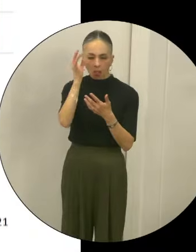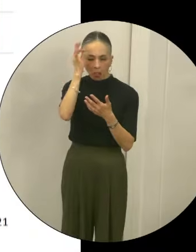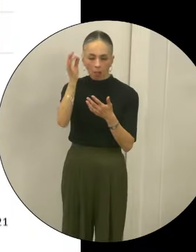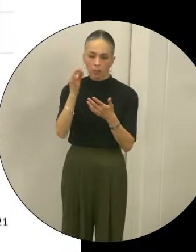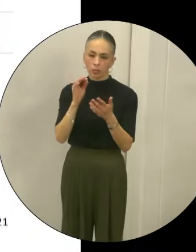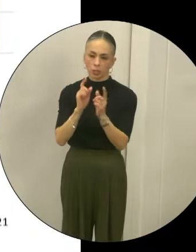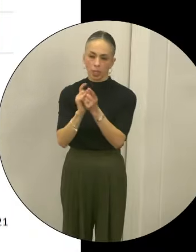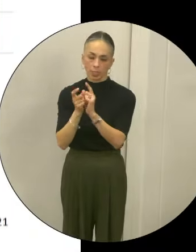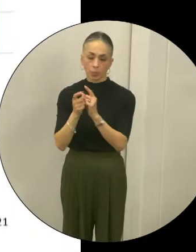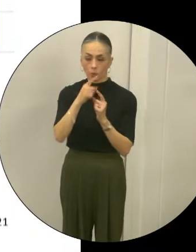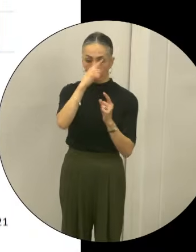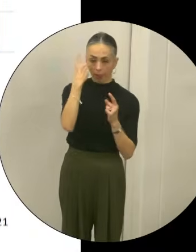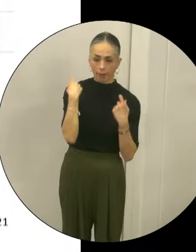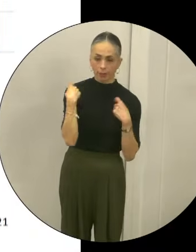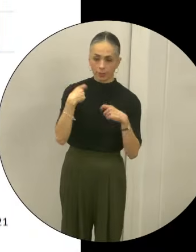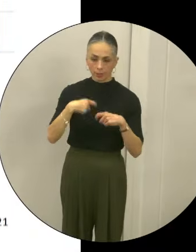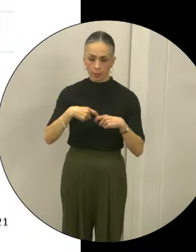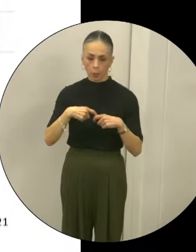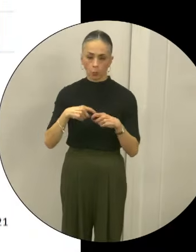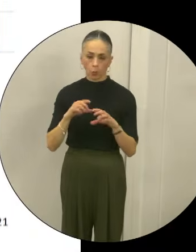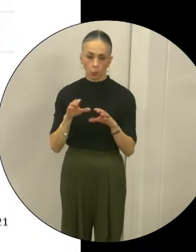groups.